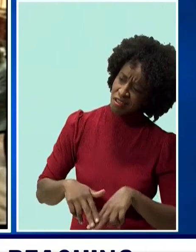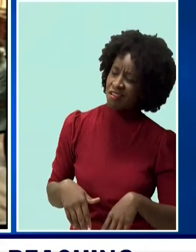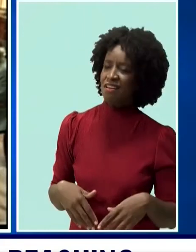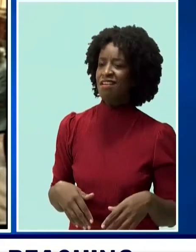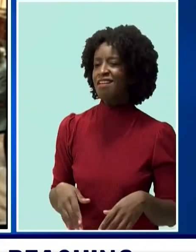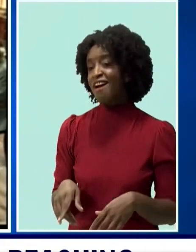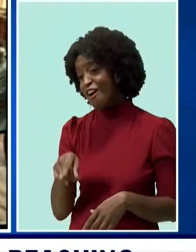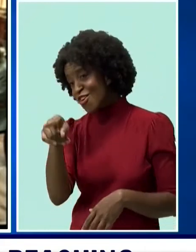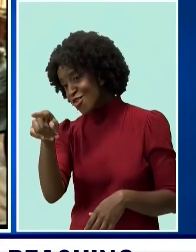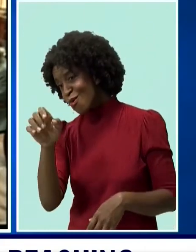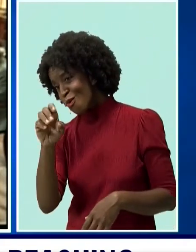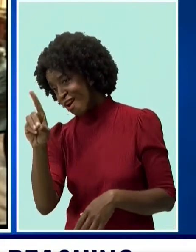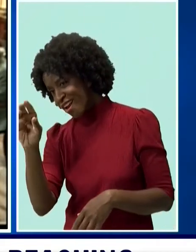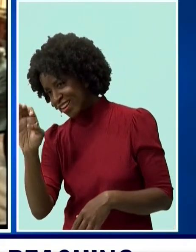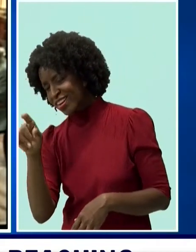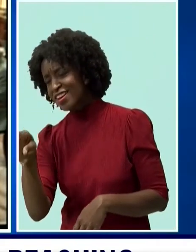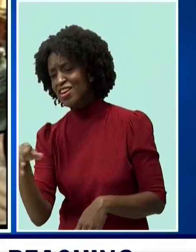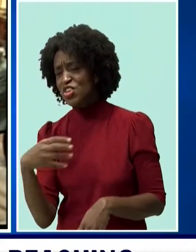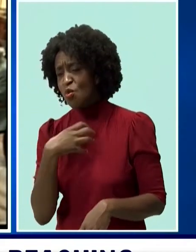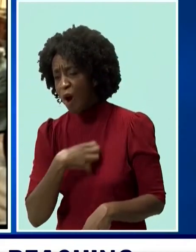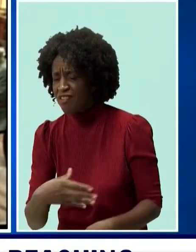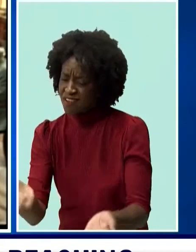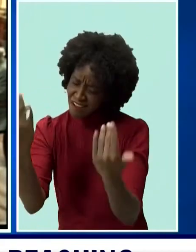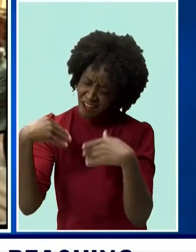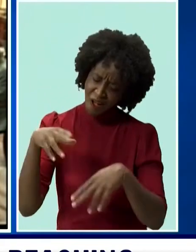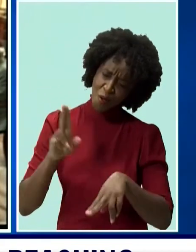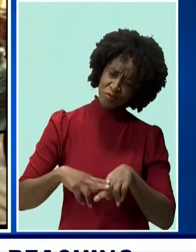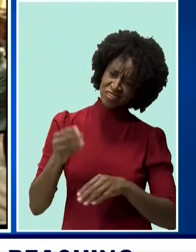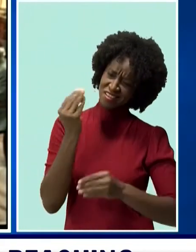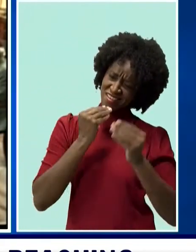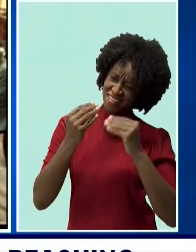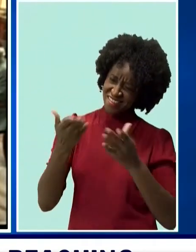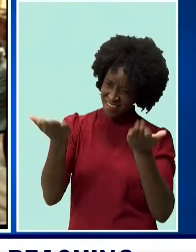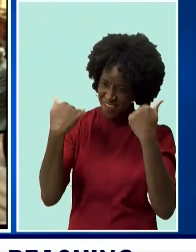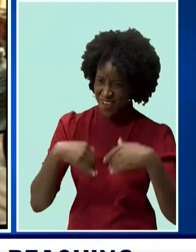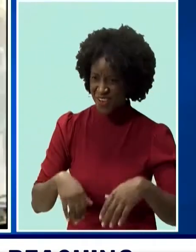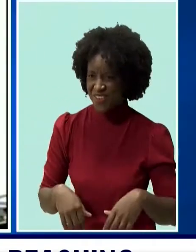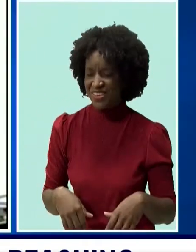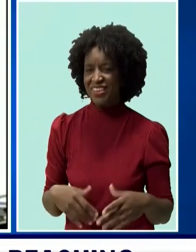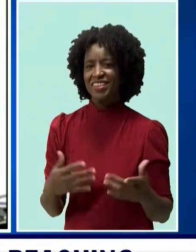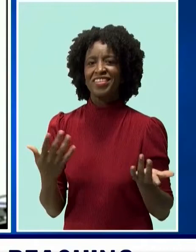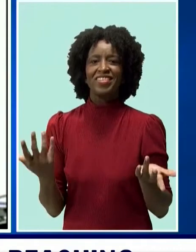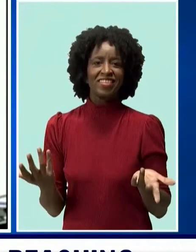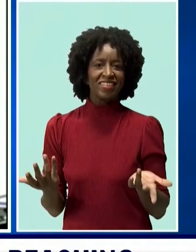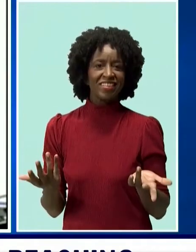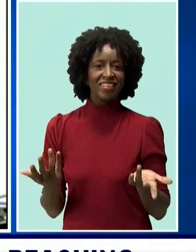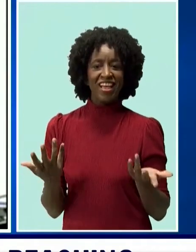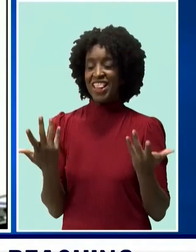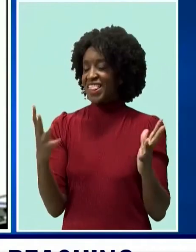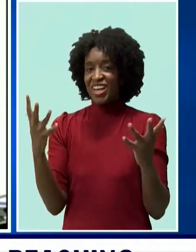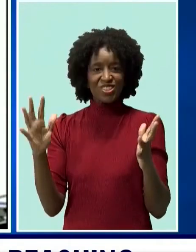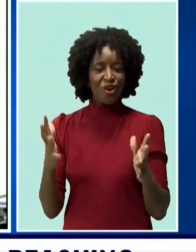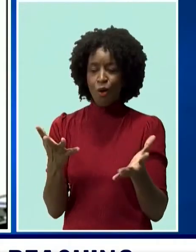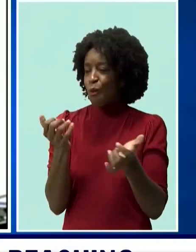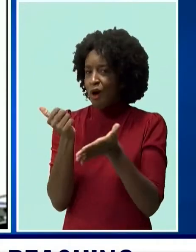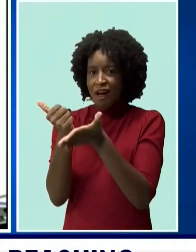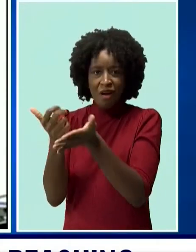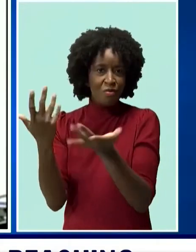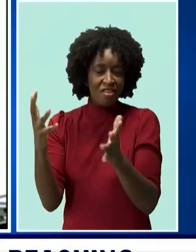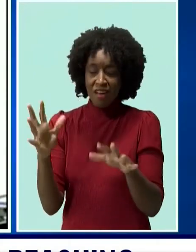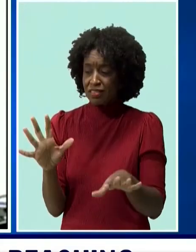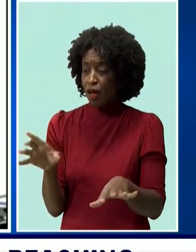Eddie, you look hungry. Come and have lunch. But if nothing is following behind that, so then it is